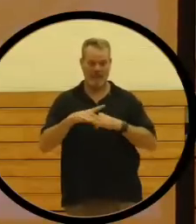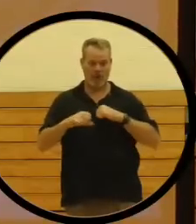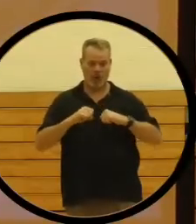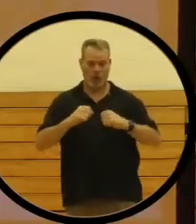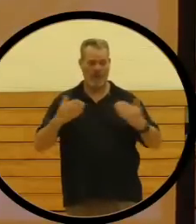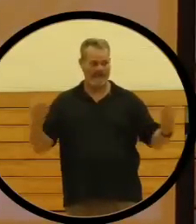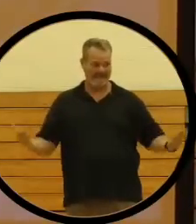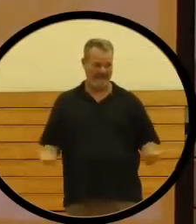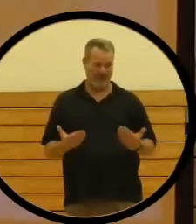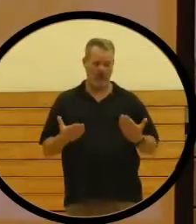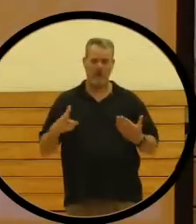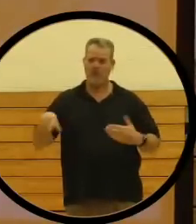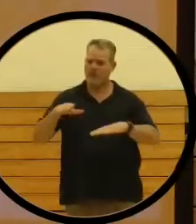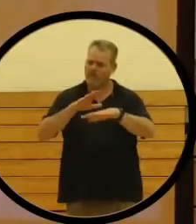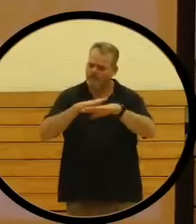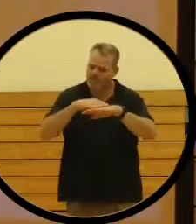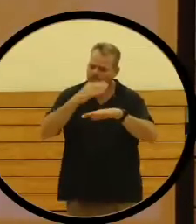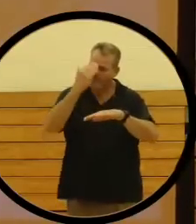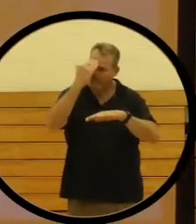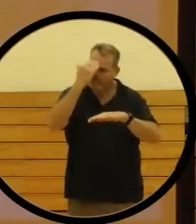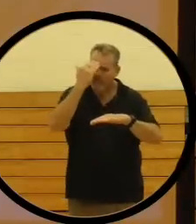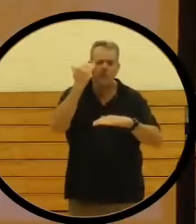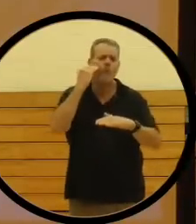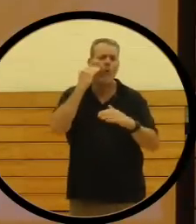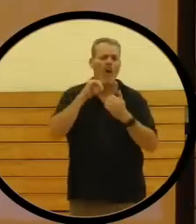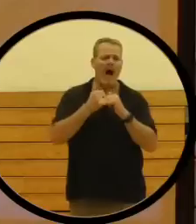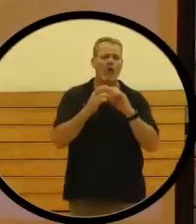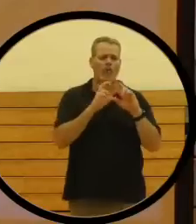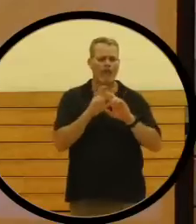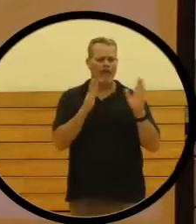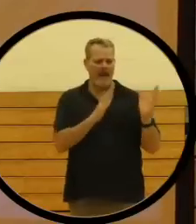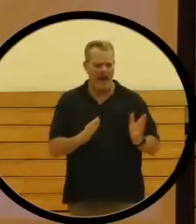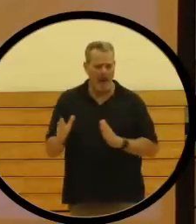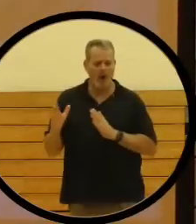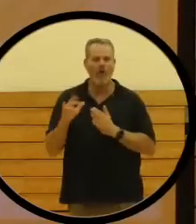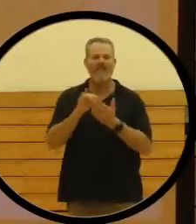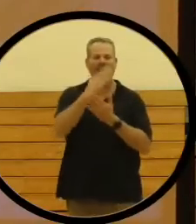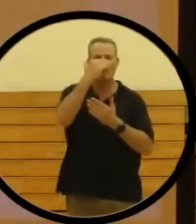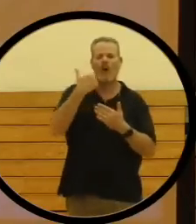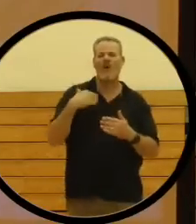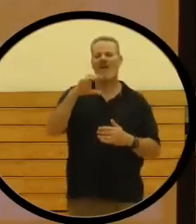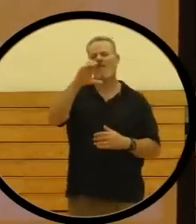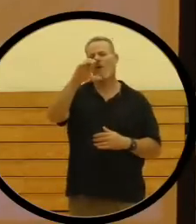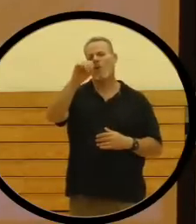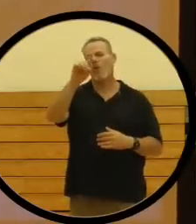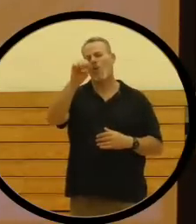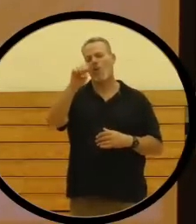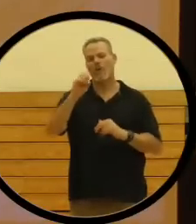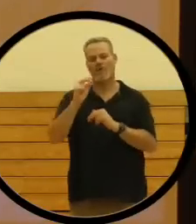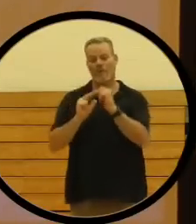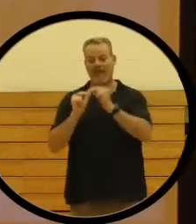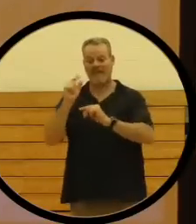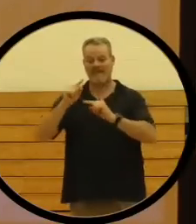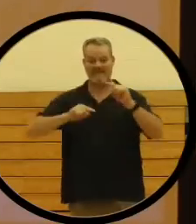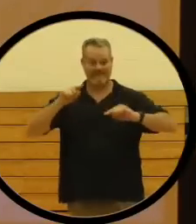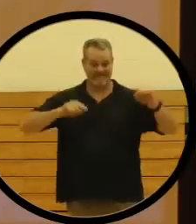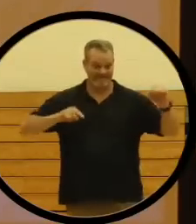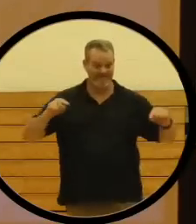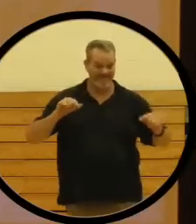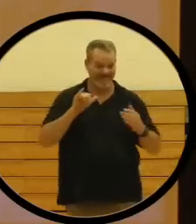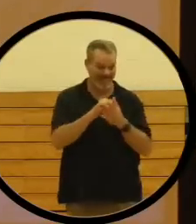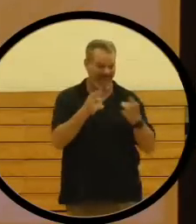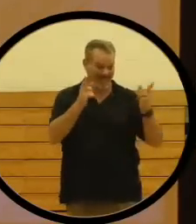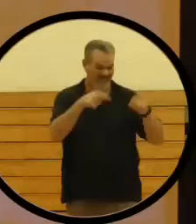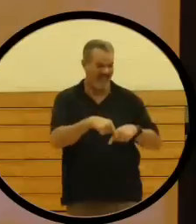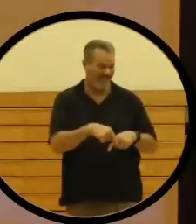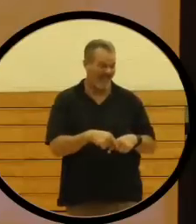something to be aware of and just be prepared of, and that's why building codes get changed and things like that, so that, you know,